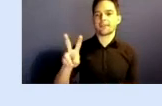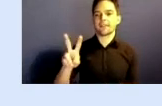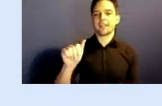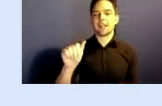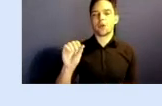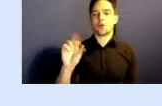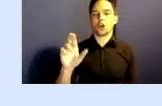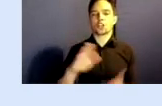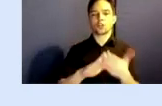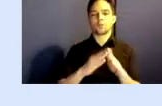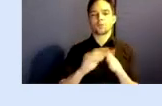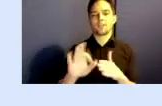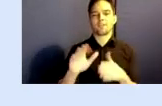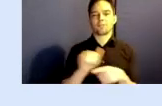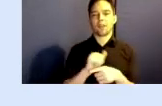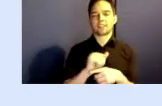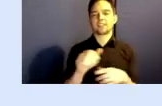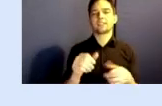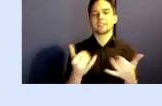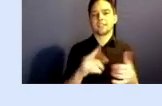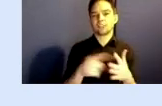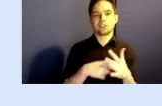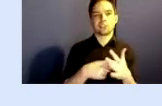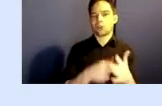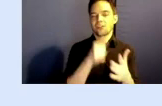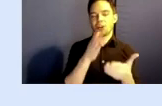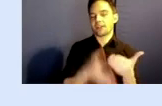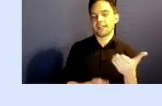of practice. Today is just a start, it's not an end.